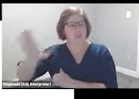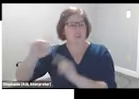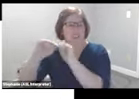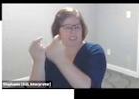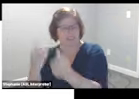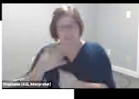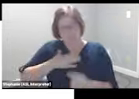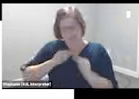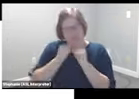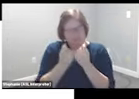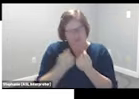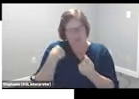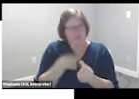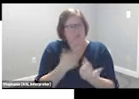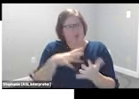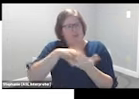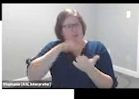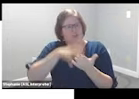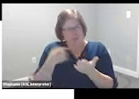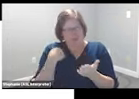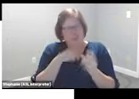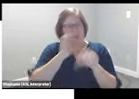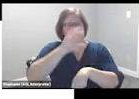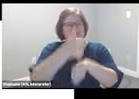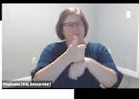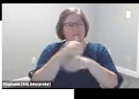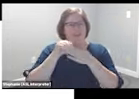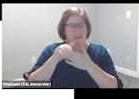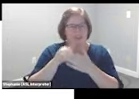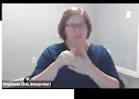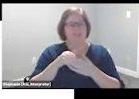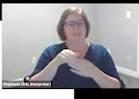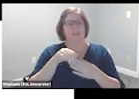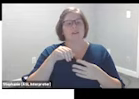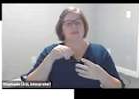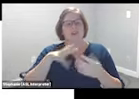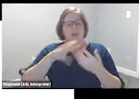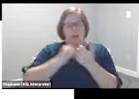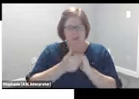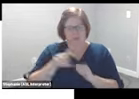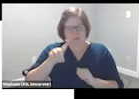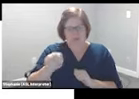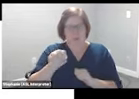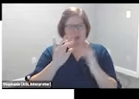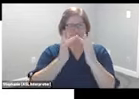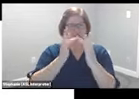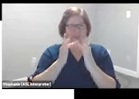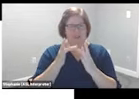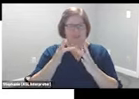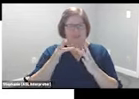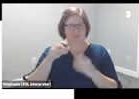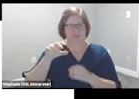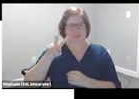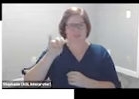together. Virtual supervision, as I said, and how to do virtual supervision well is another resource guide that we've